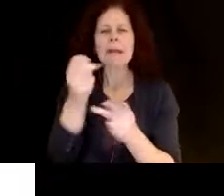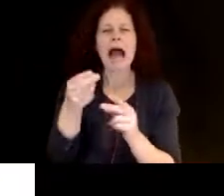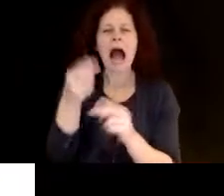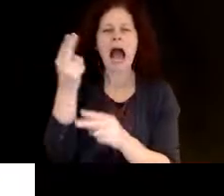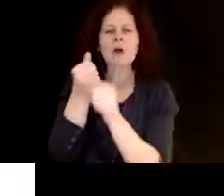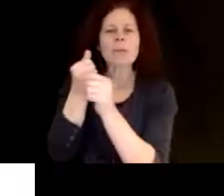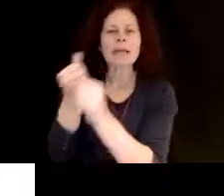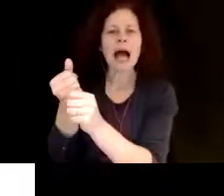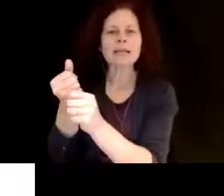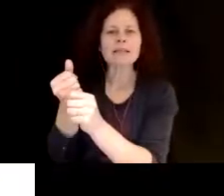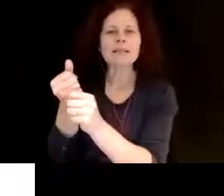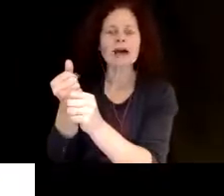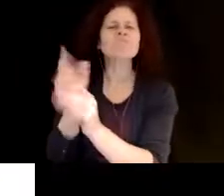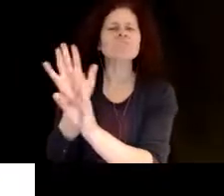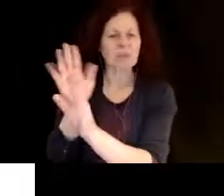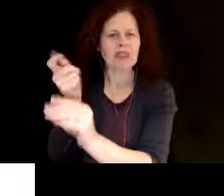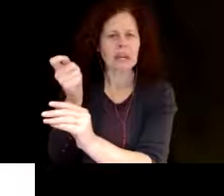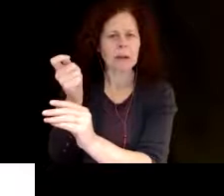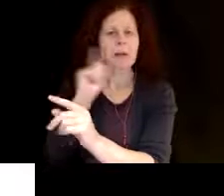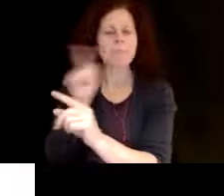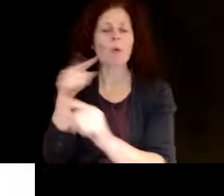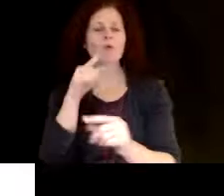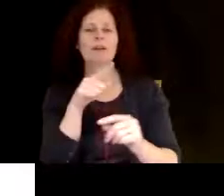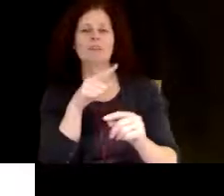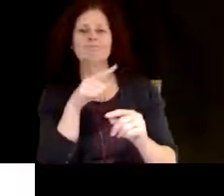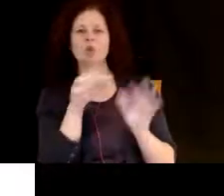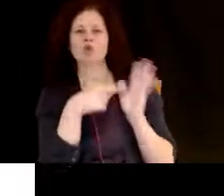went away once we got to the multiple regression models.